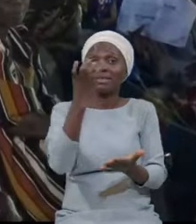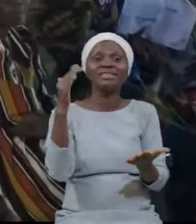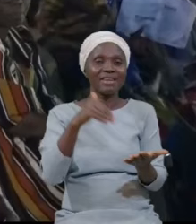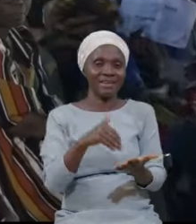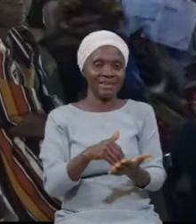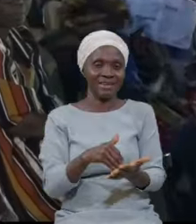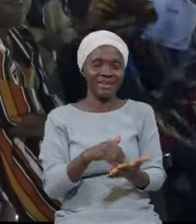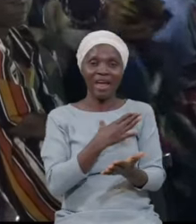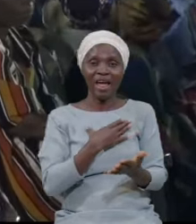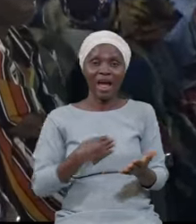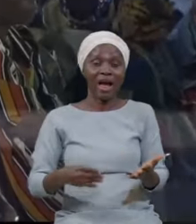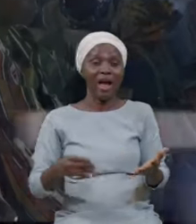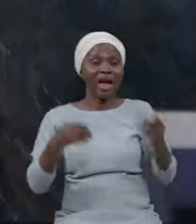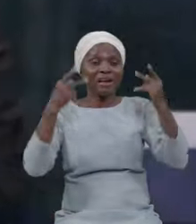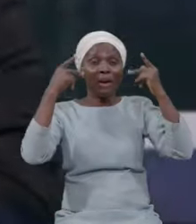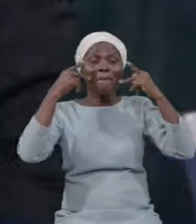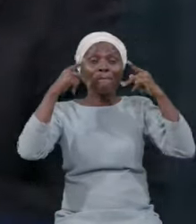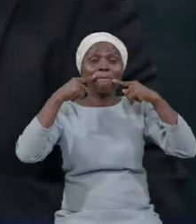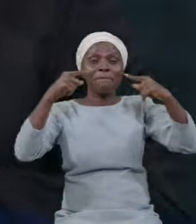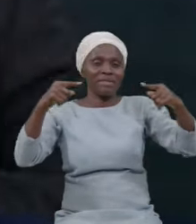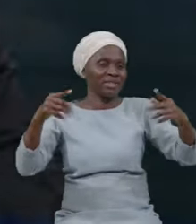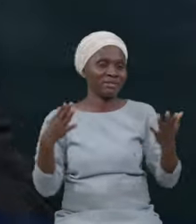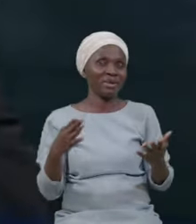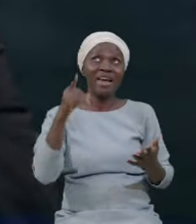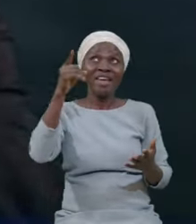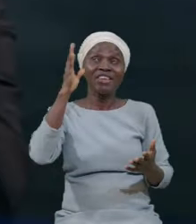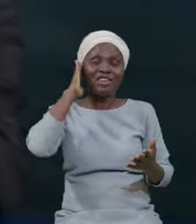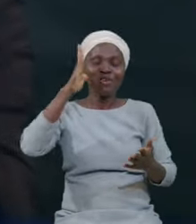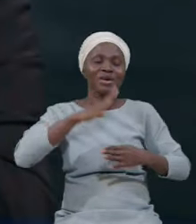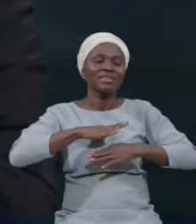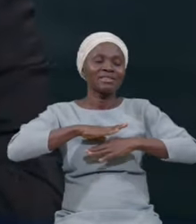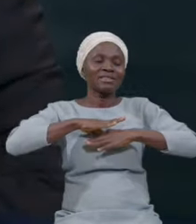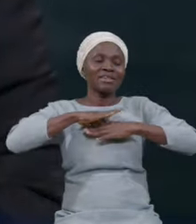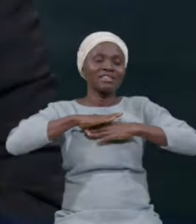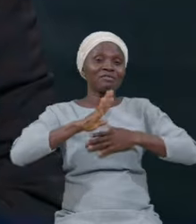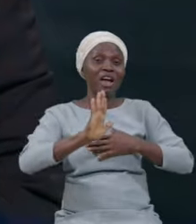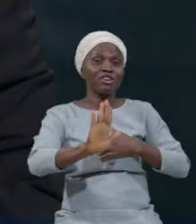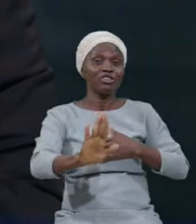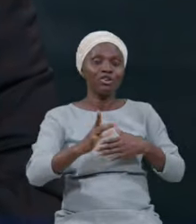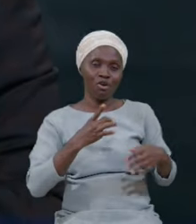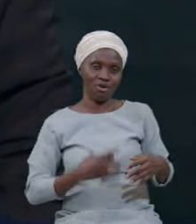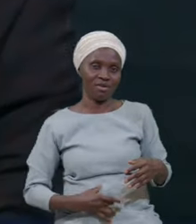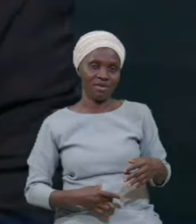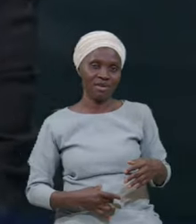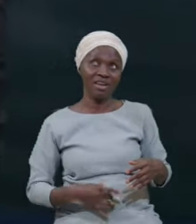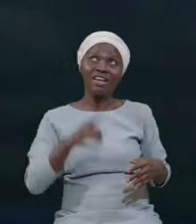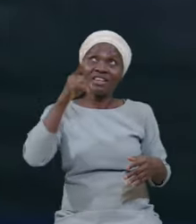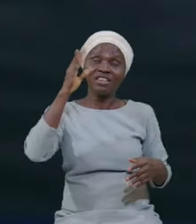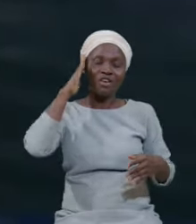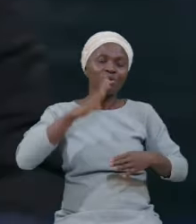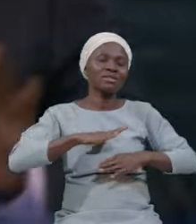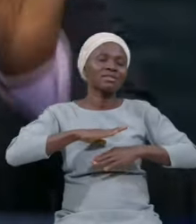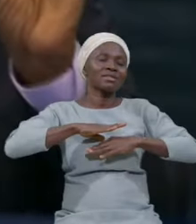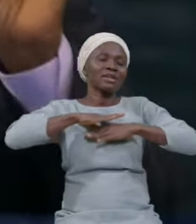It will satisfy your hunger. It will satisfy your thirst. It will